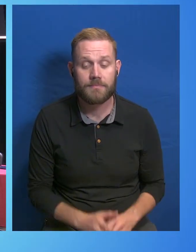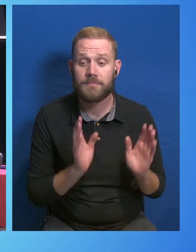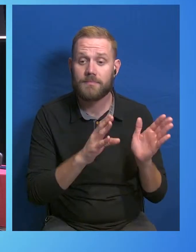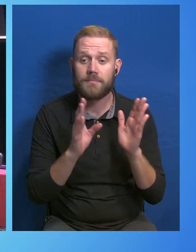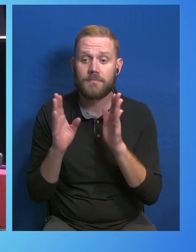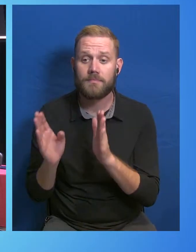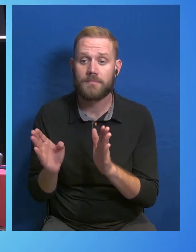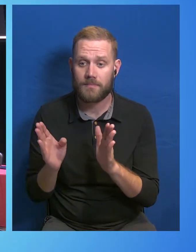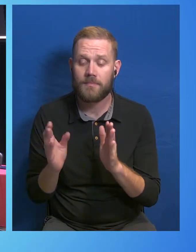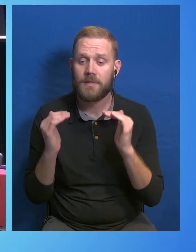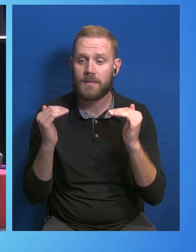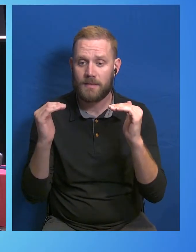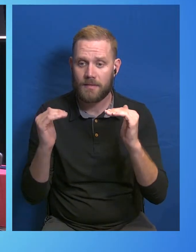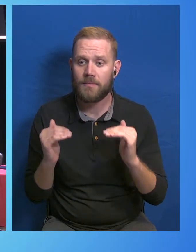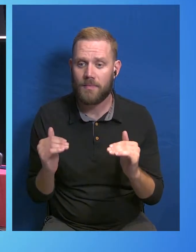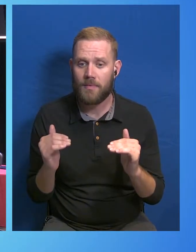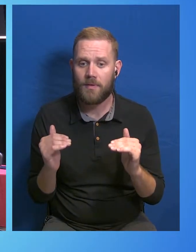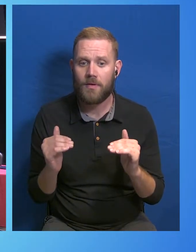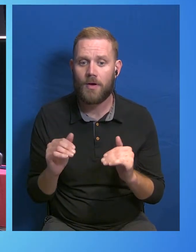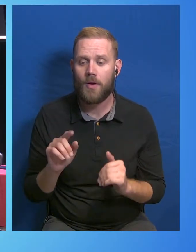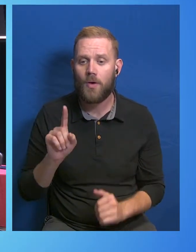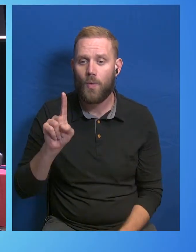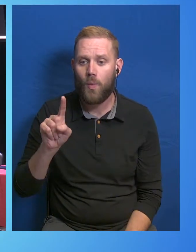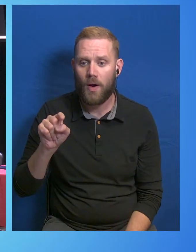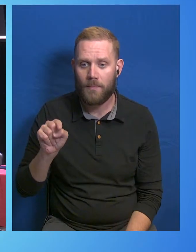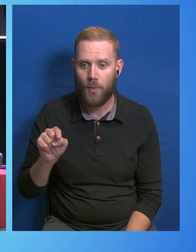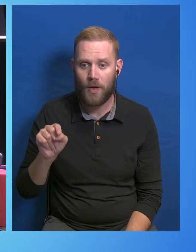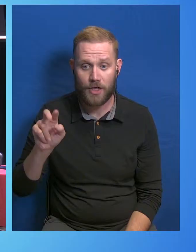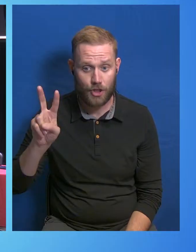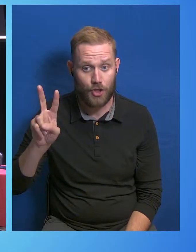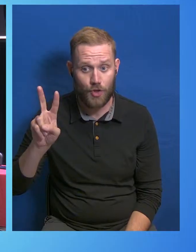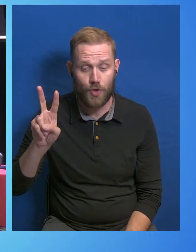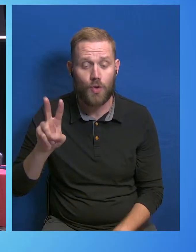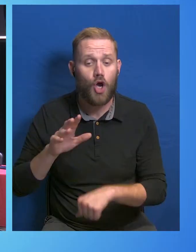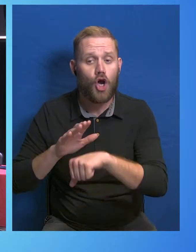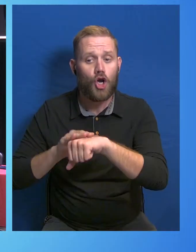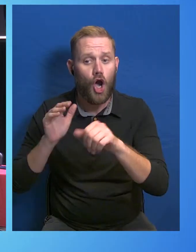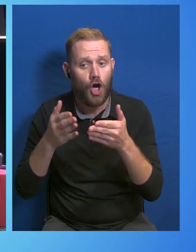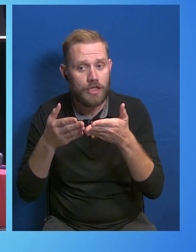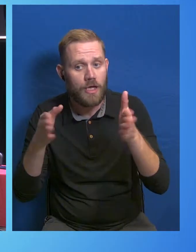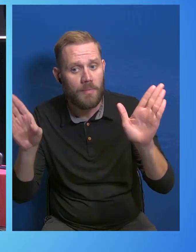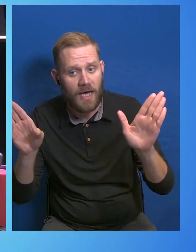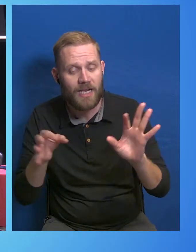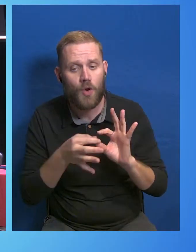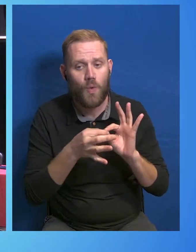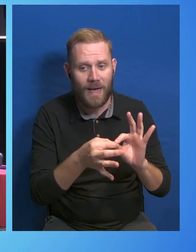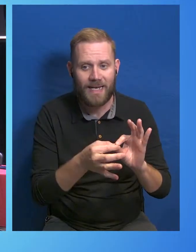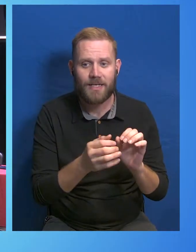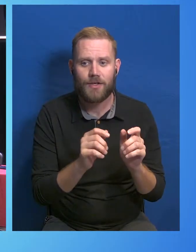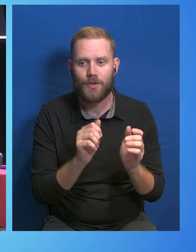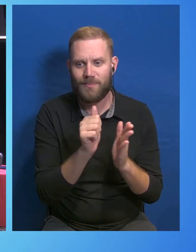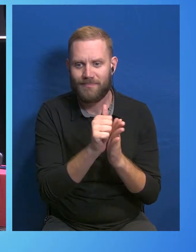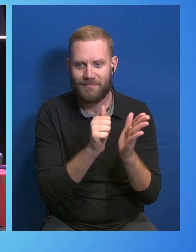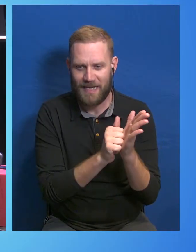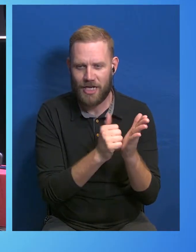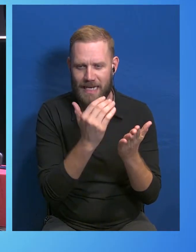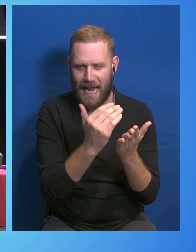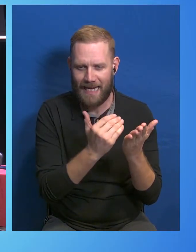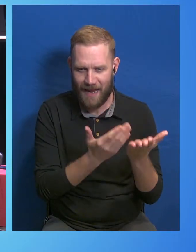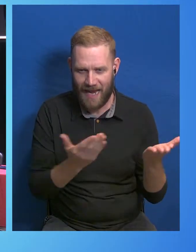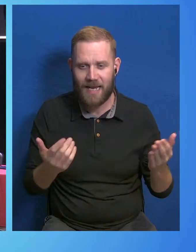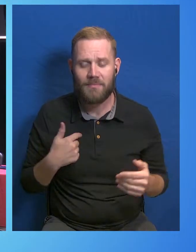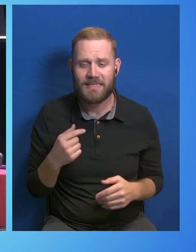Moving on from that, we can move on to 1.2, which is a call to the public on agendaized items. I did